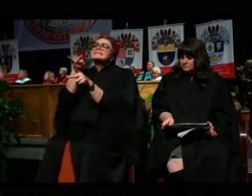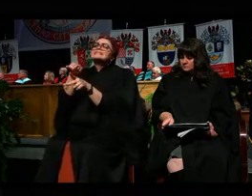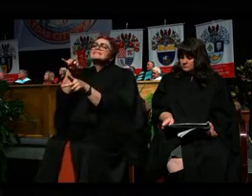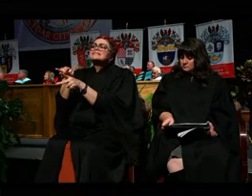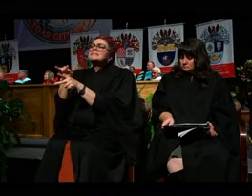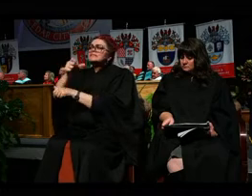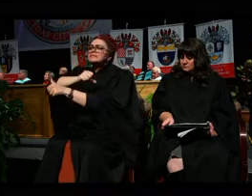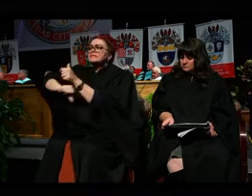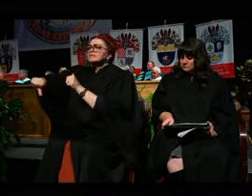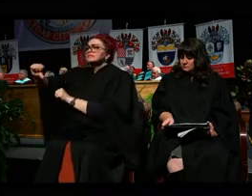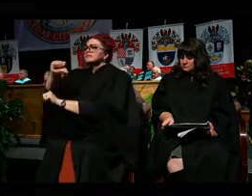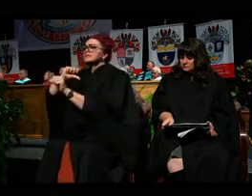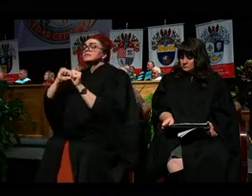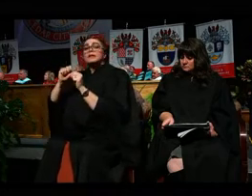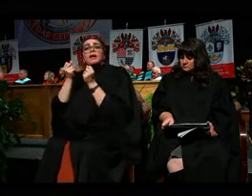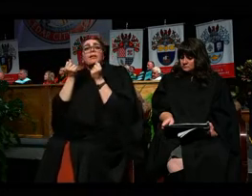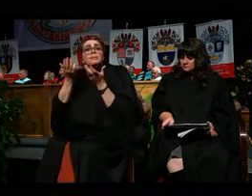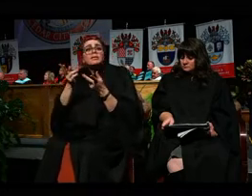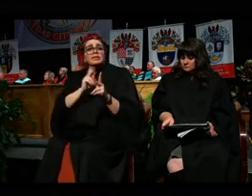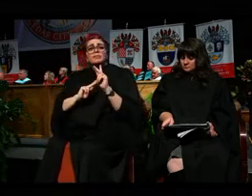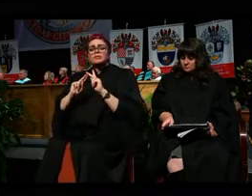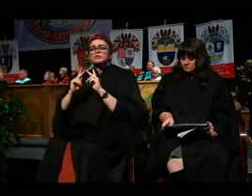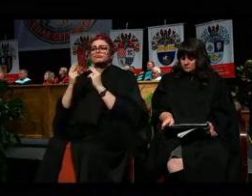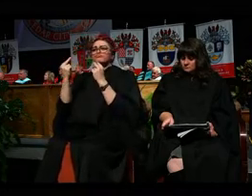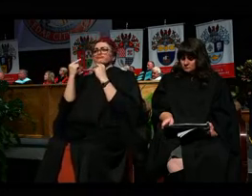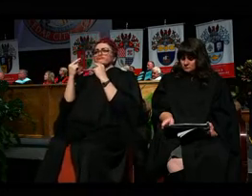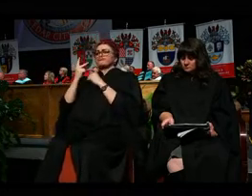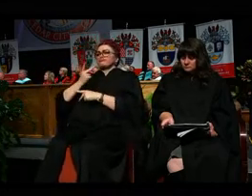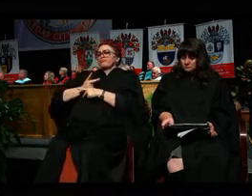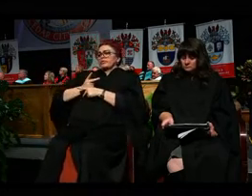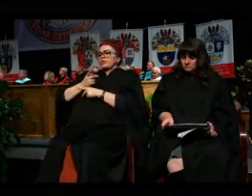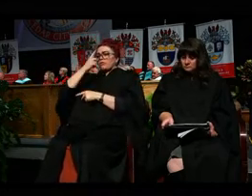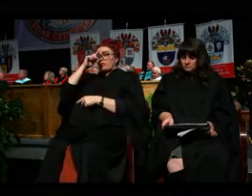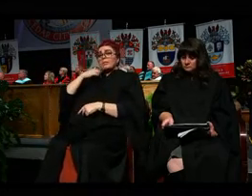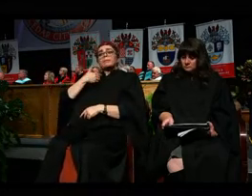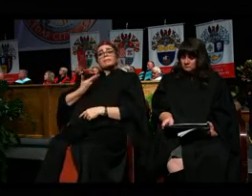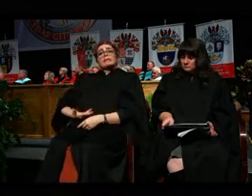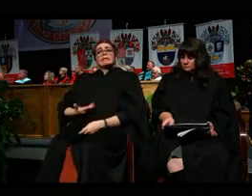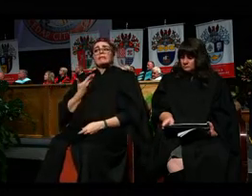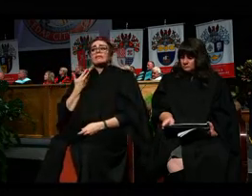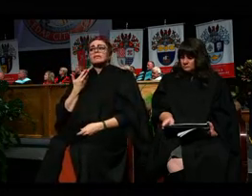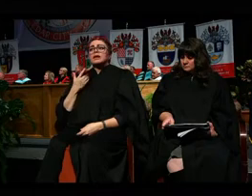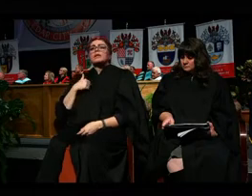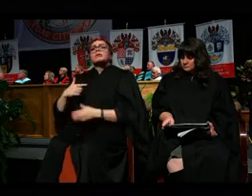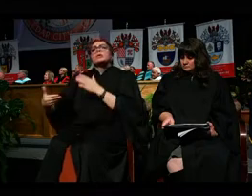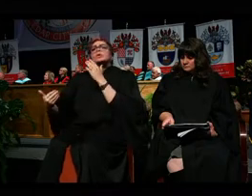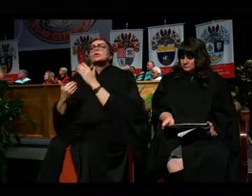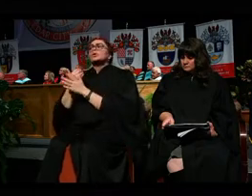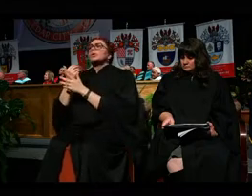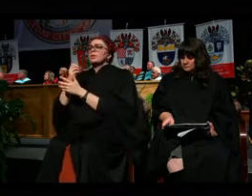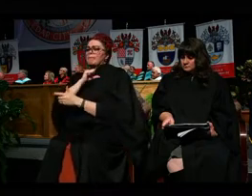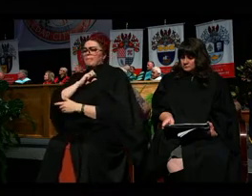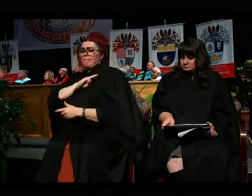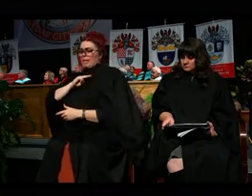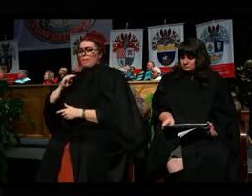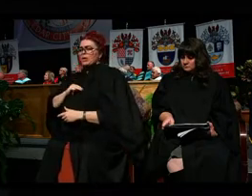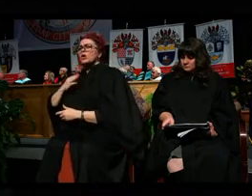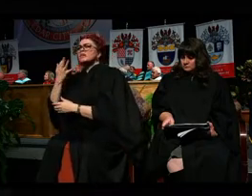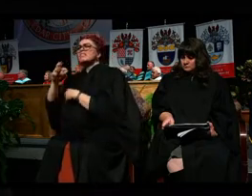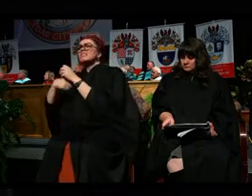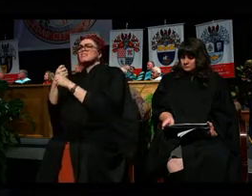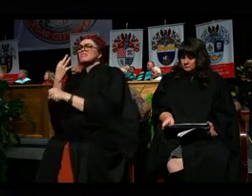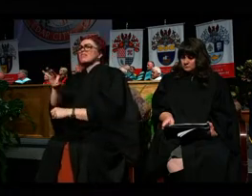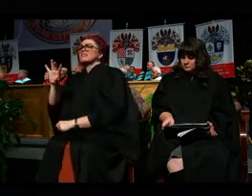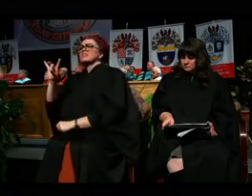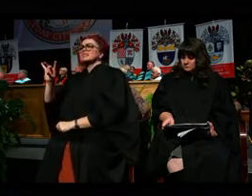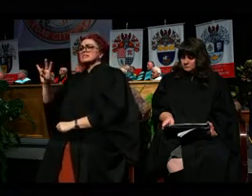Many people have watched out for me throughout my life. As a new member of the San Francisco 49ers in 1987, I joined a